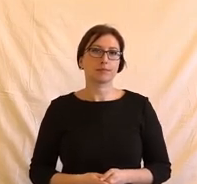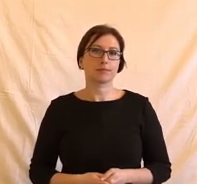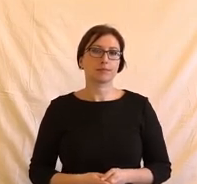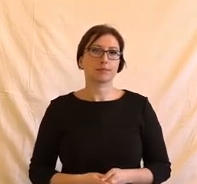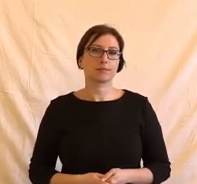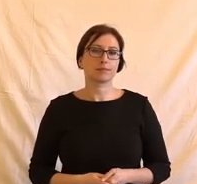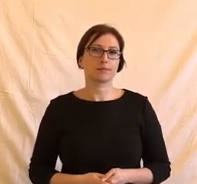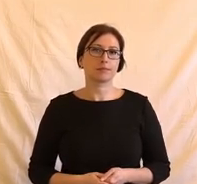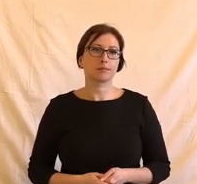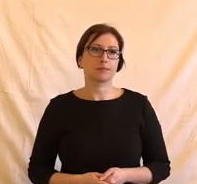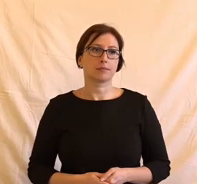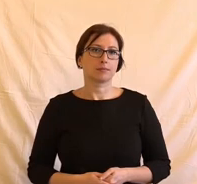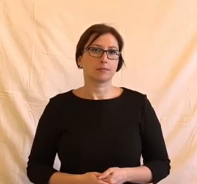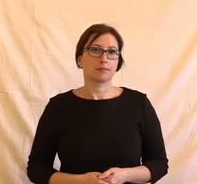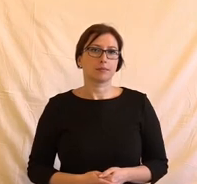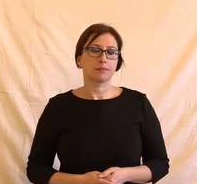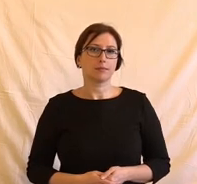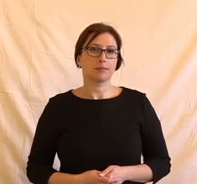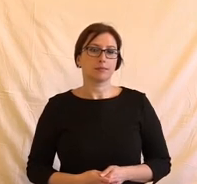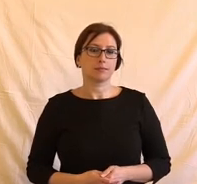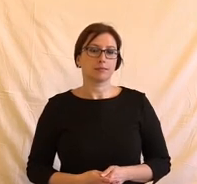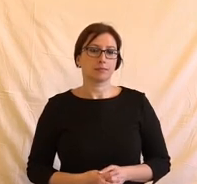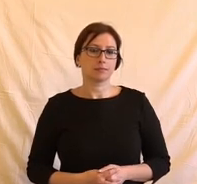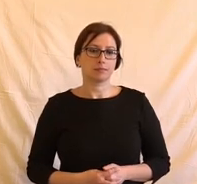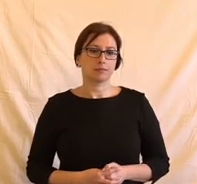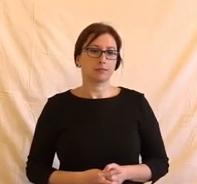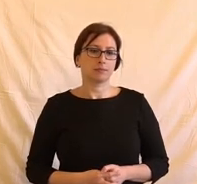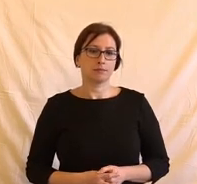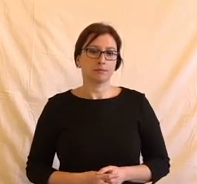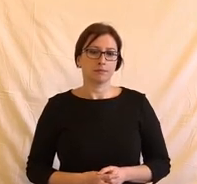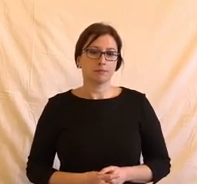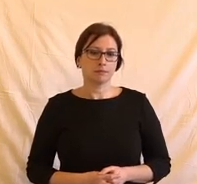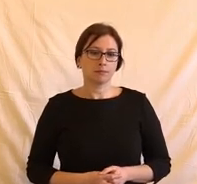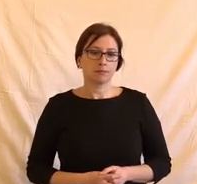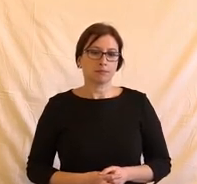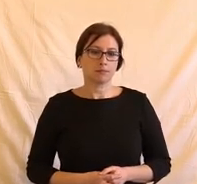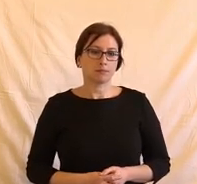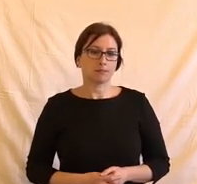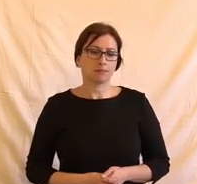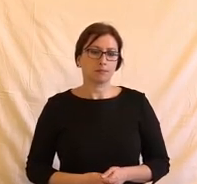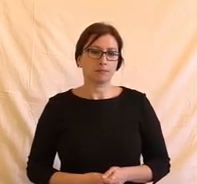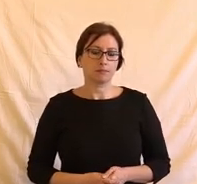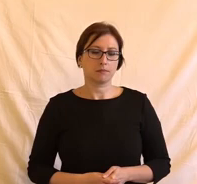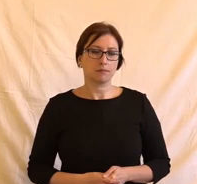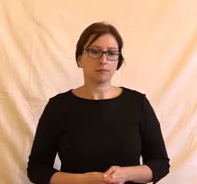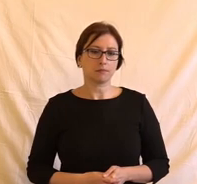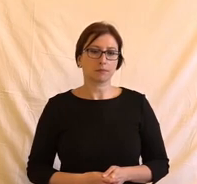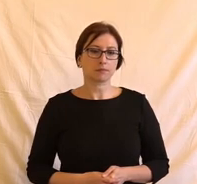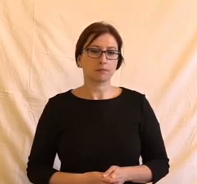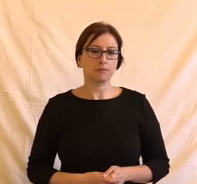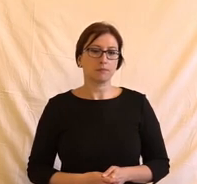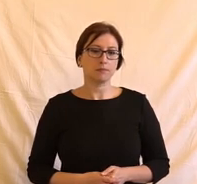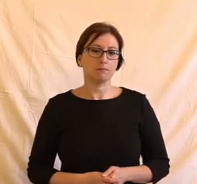issuing notes of different design. That meant that you were not always sure if what you